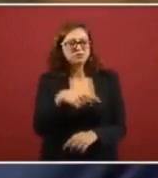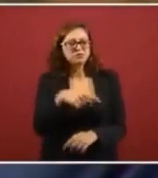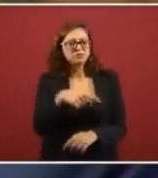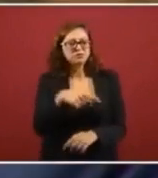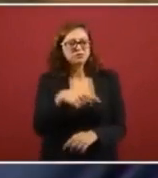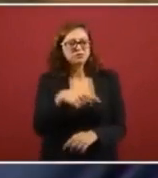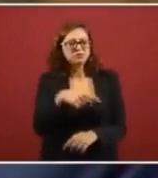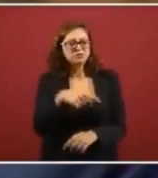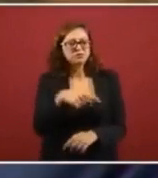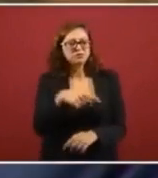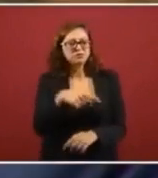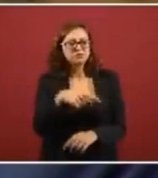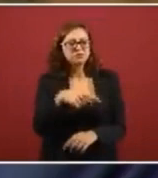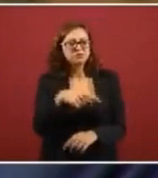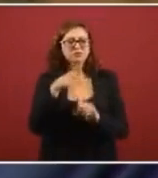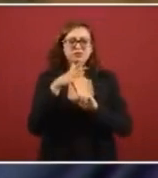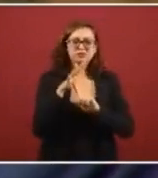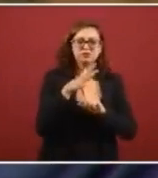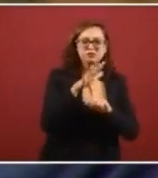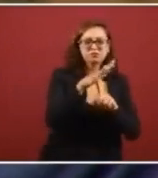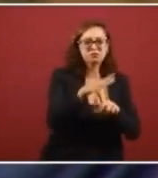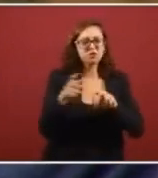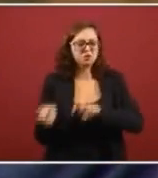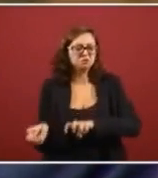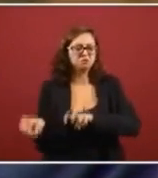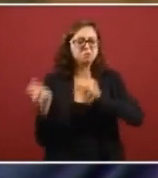helicopters to go play golf